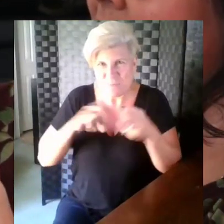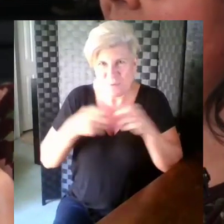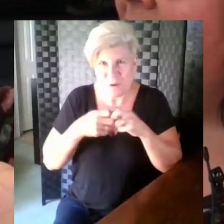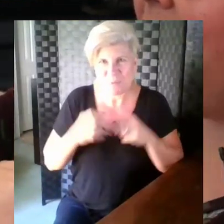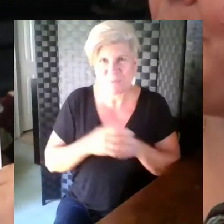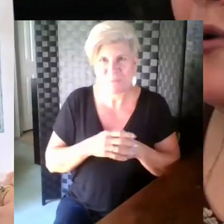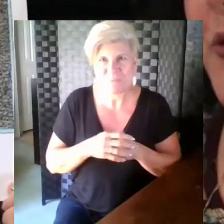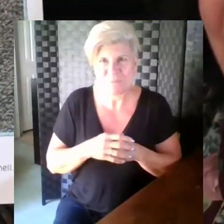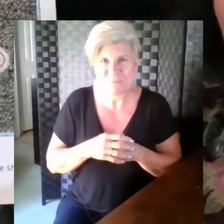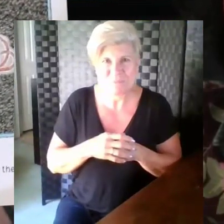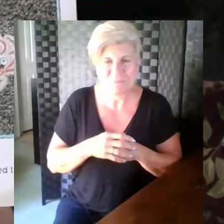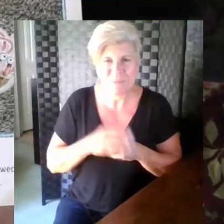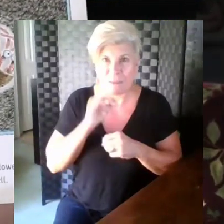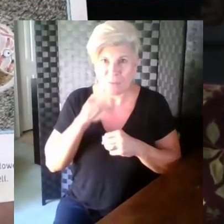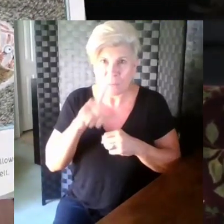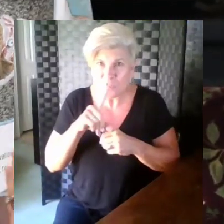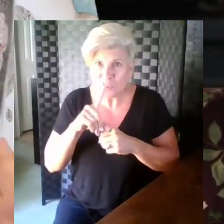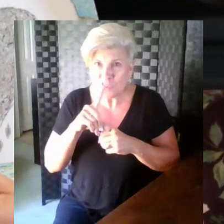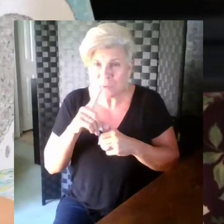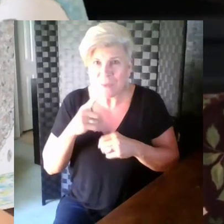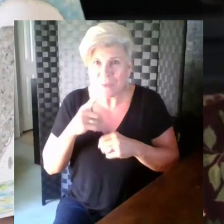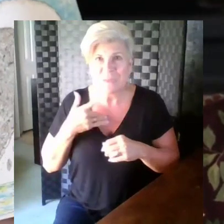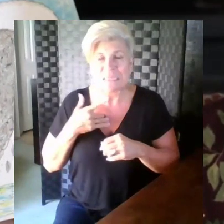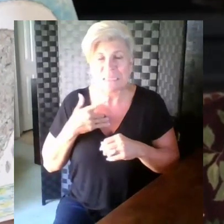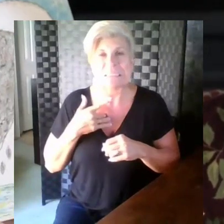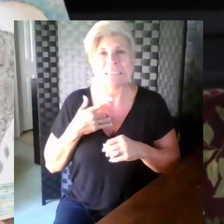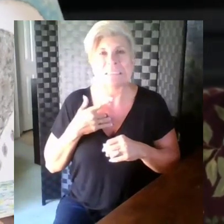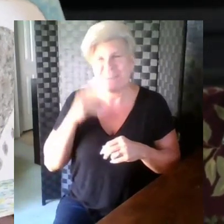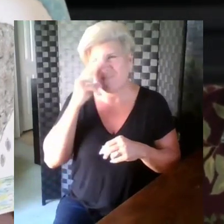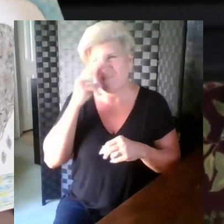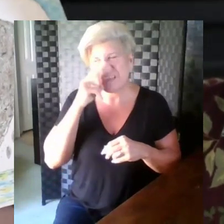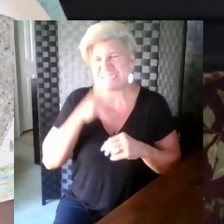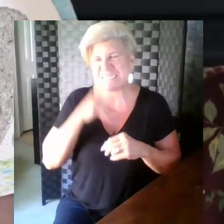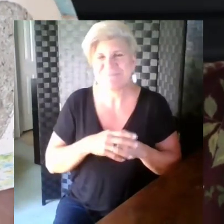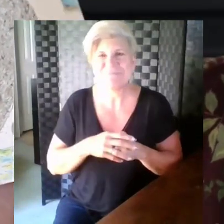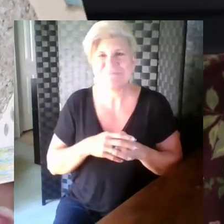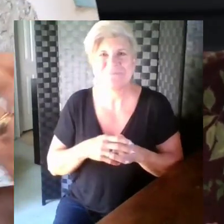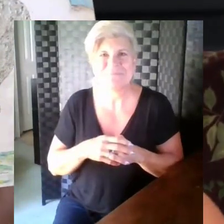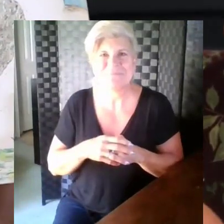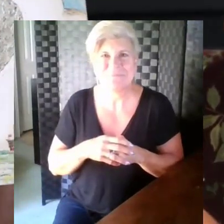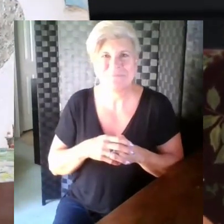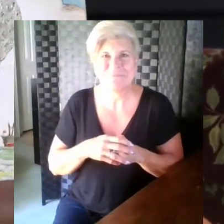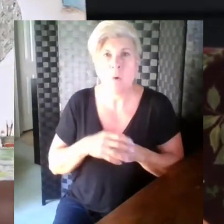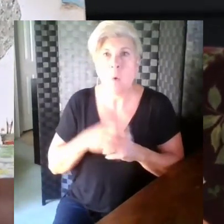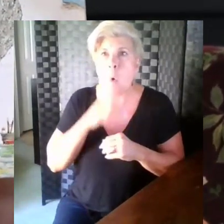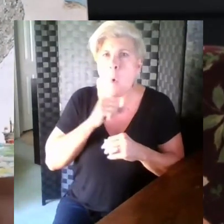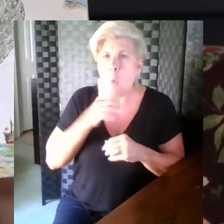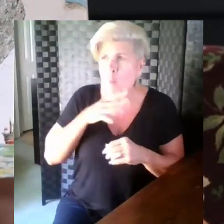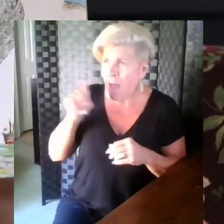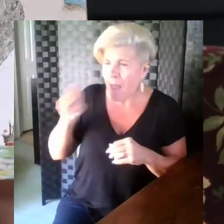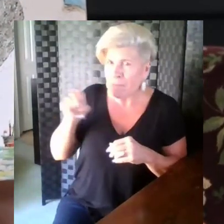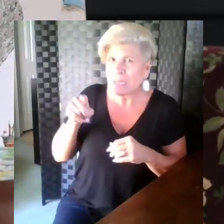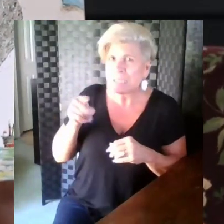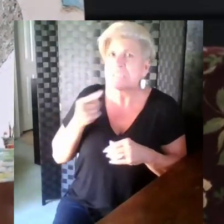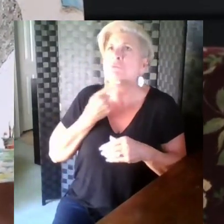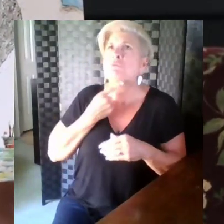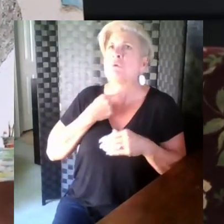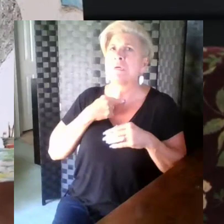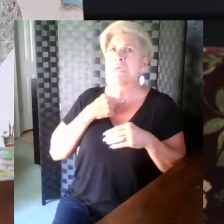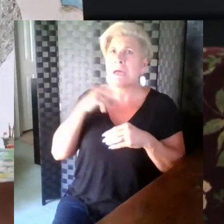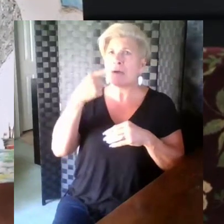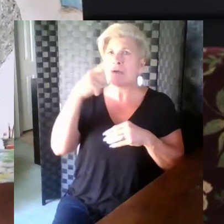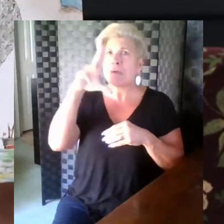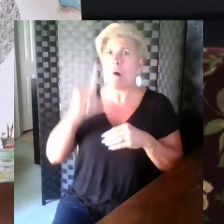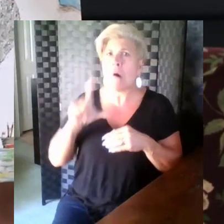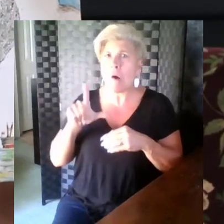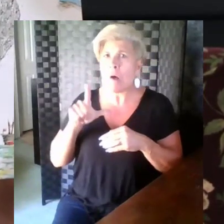problem. The mood that I'm getting from this story is definitely humor. There was an old lady who swallowed a